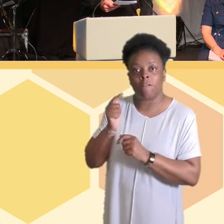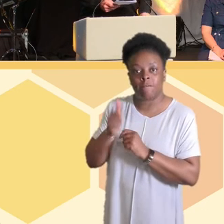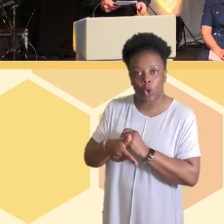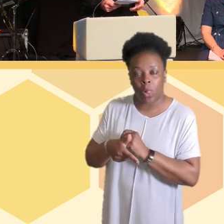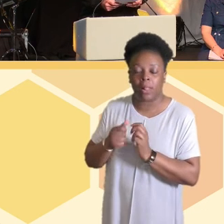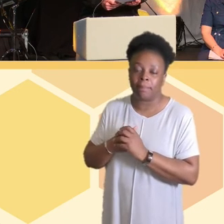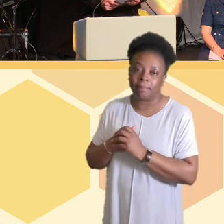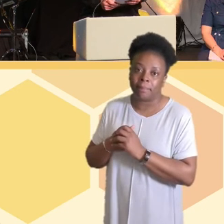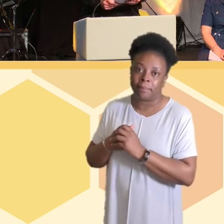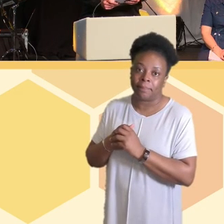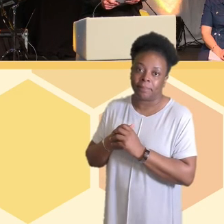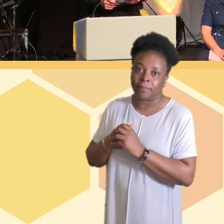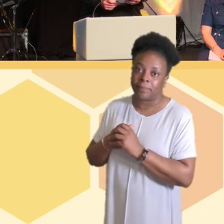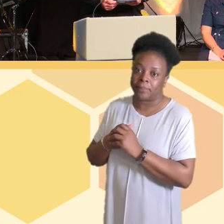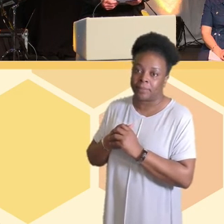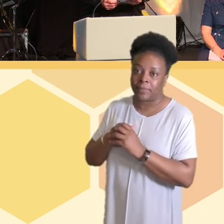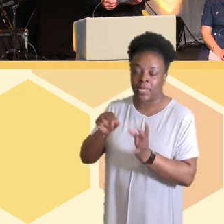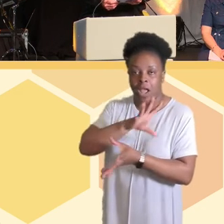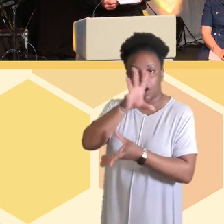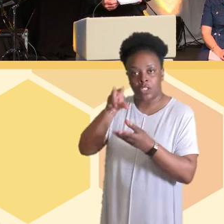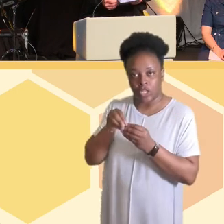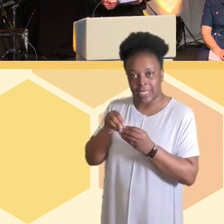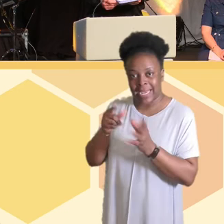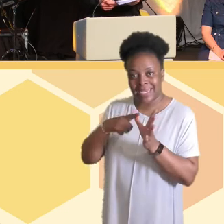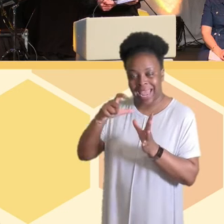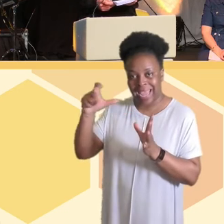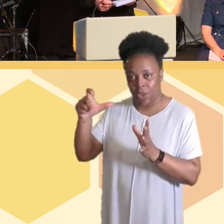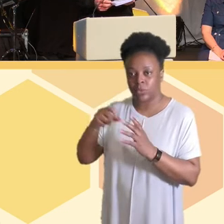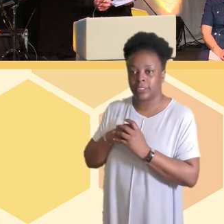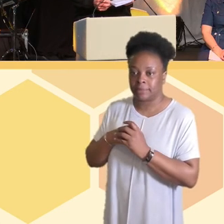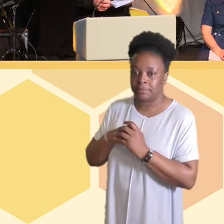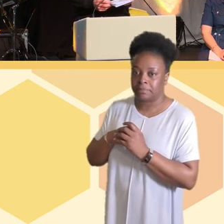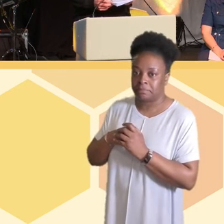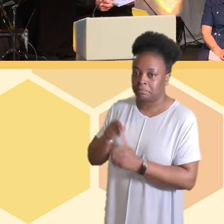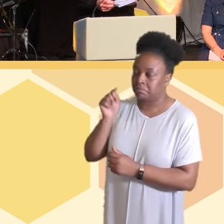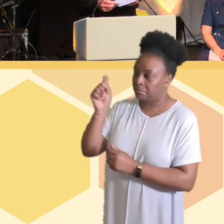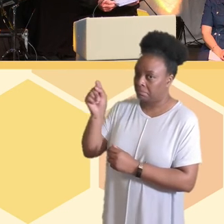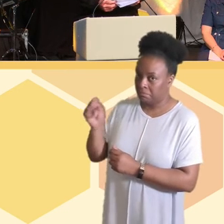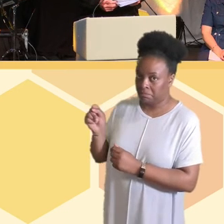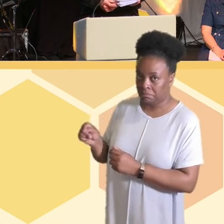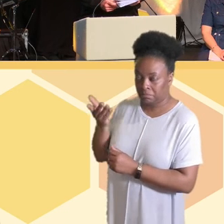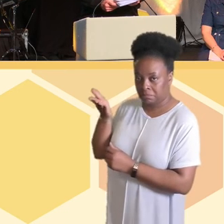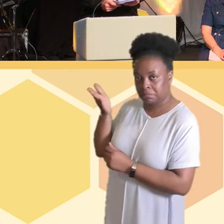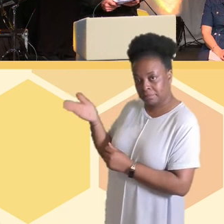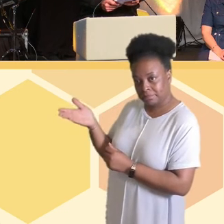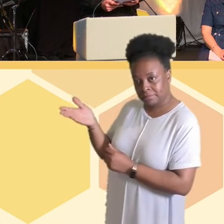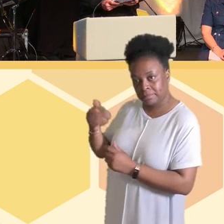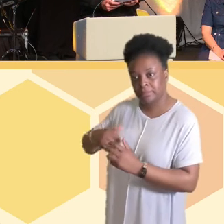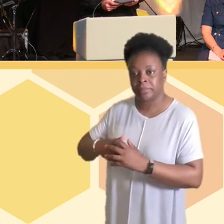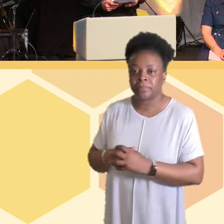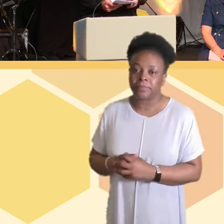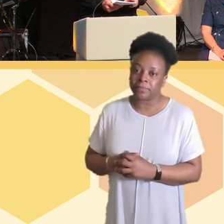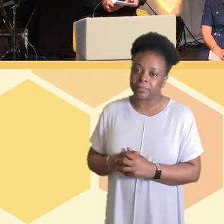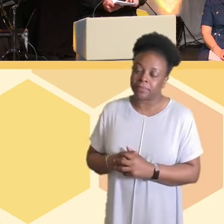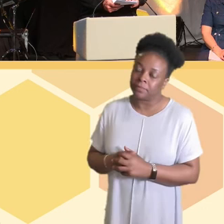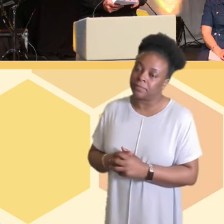The consolidated accounts combine the union's accounts with those from the Baptist Union Corporation, the income and